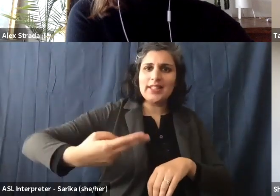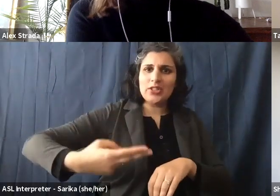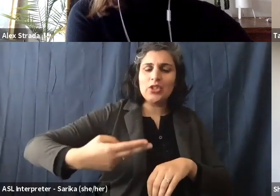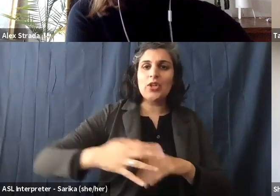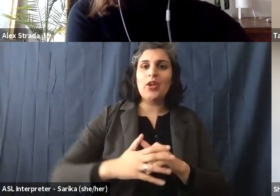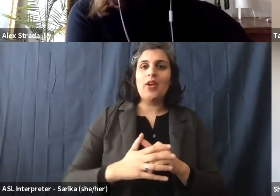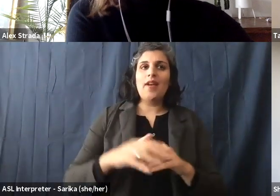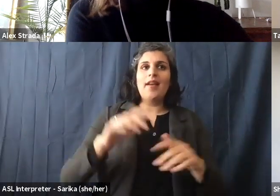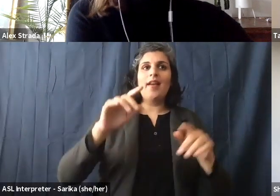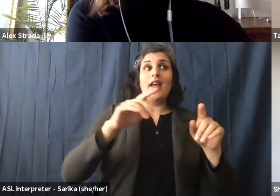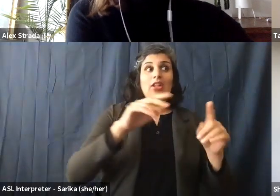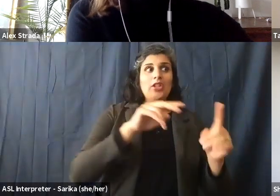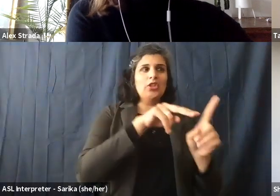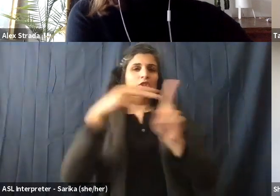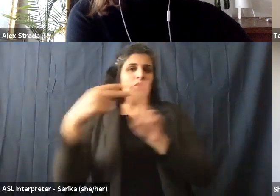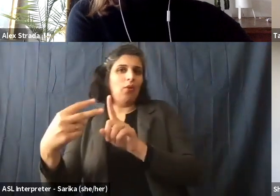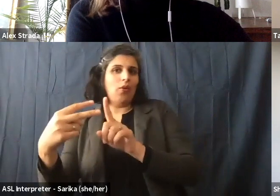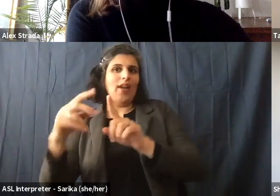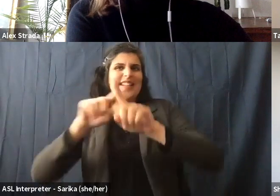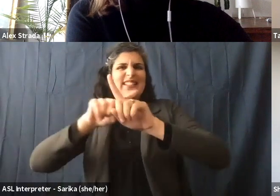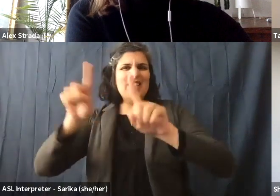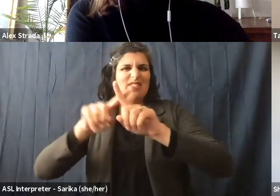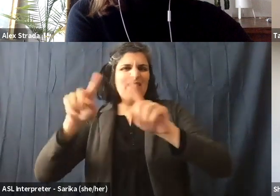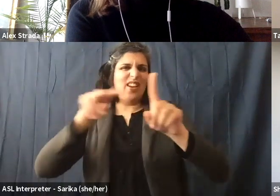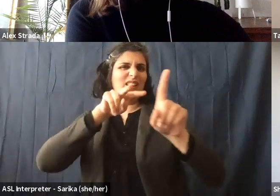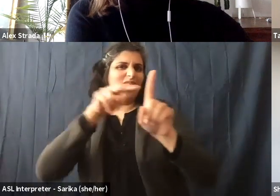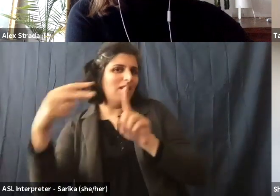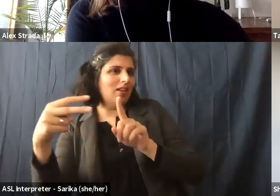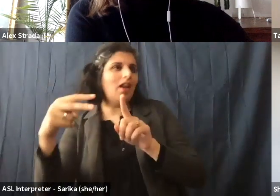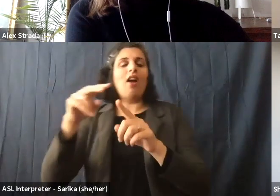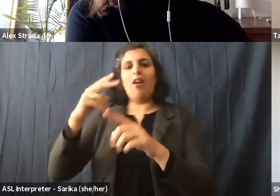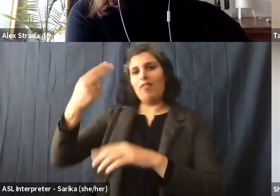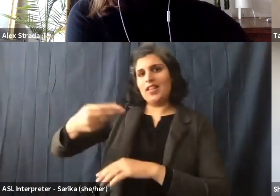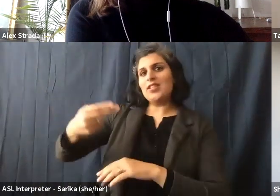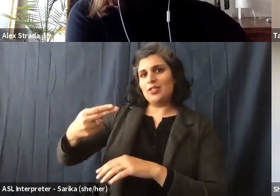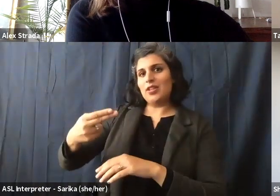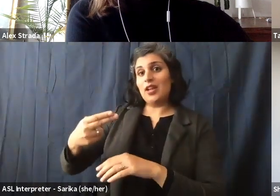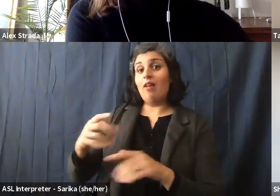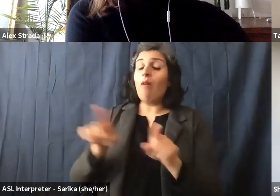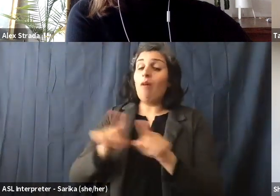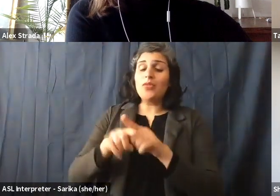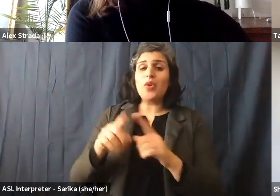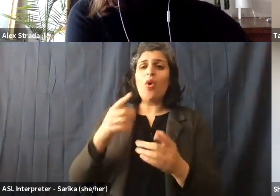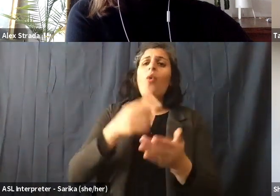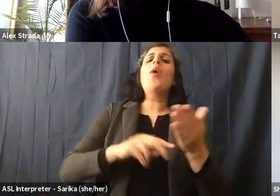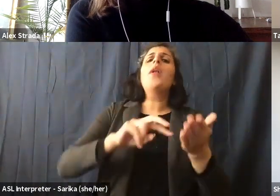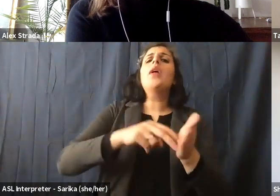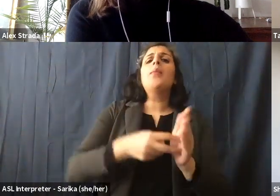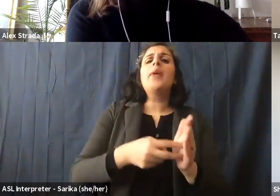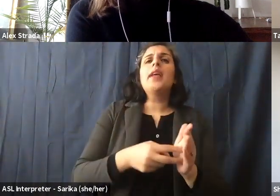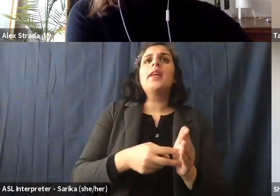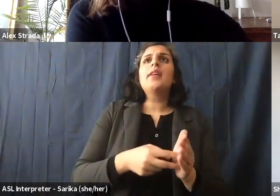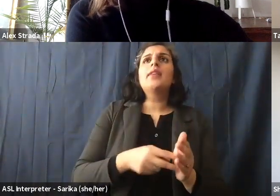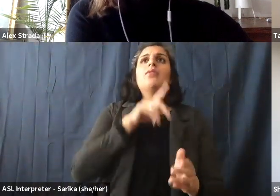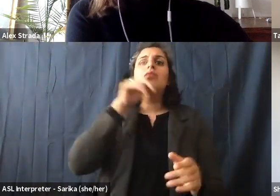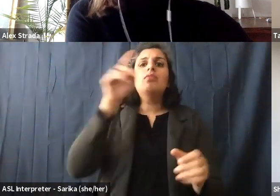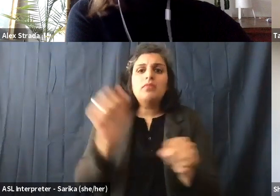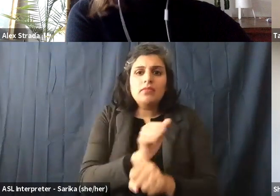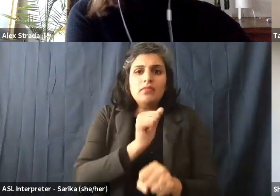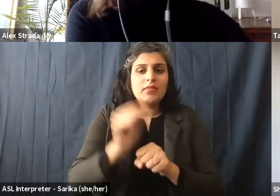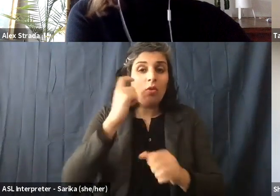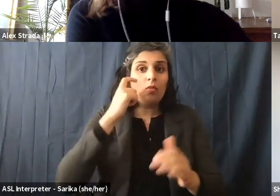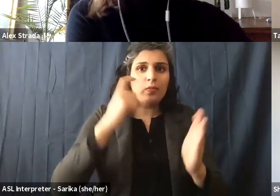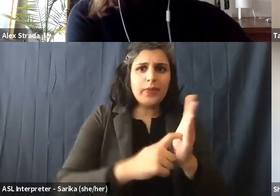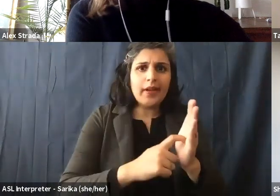versions of history and considering what it means to actually acknowledge indigenous presence in that